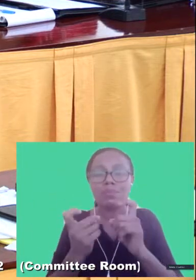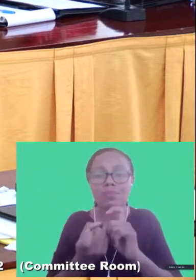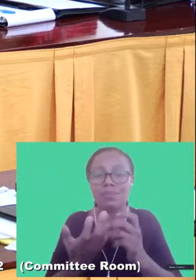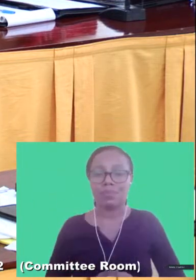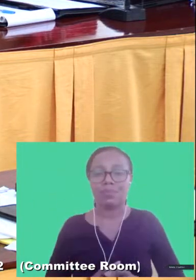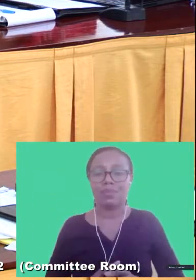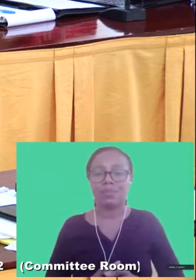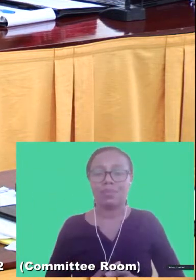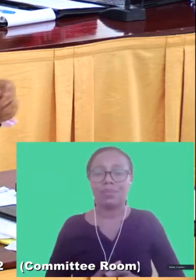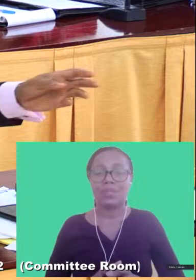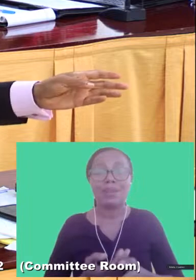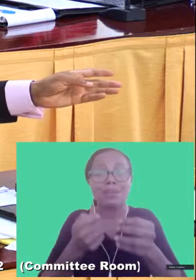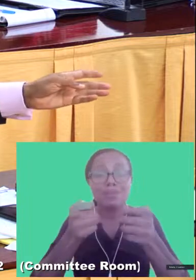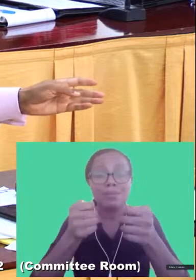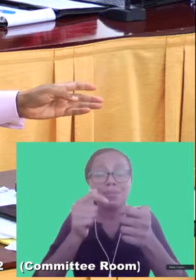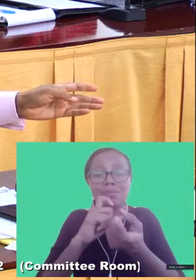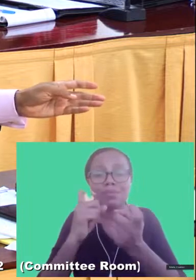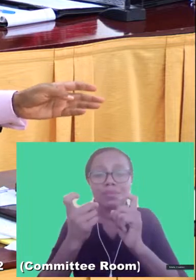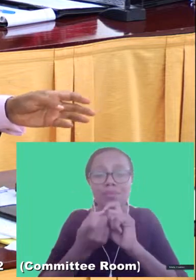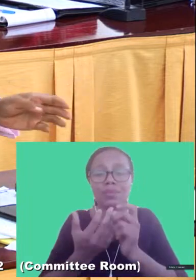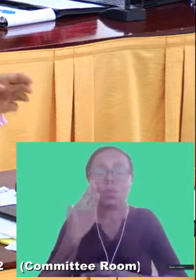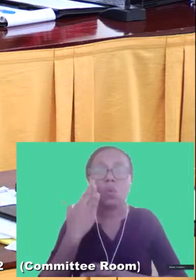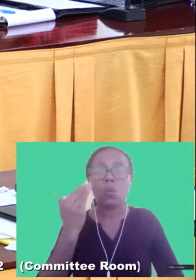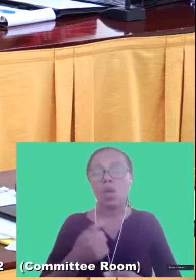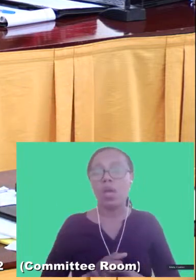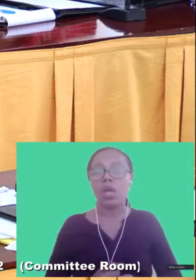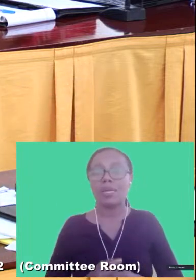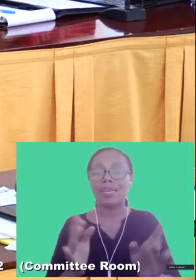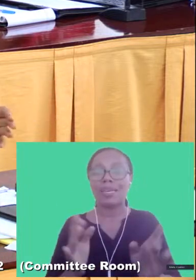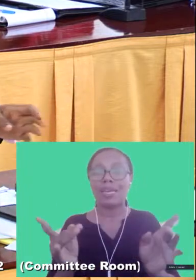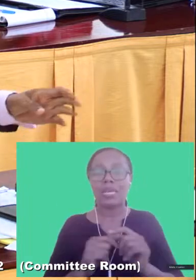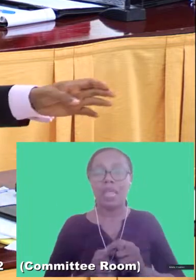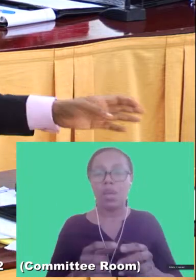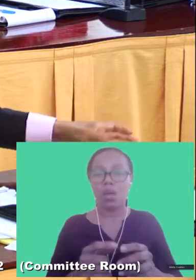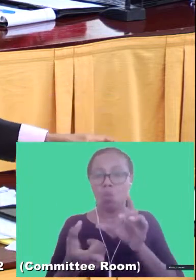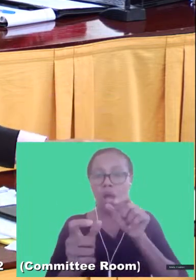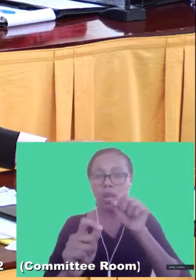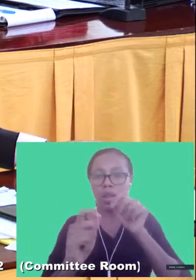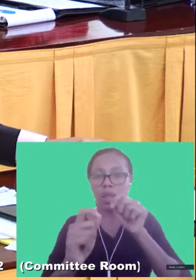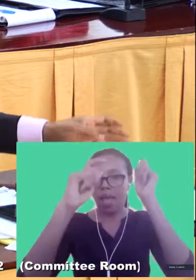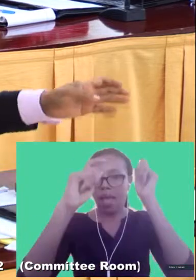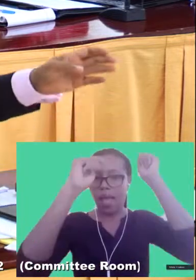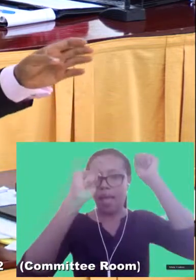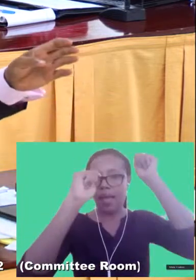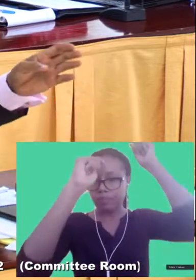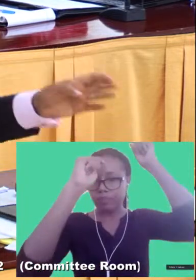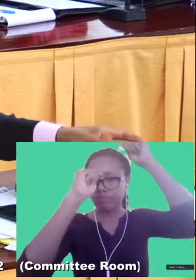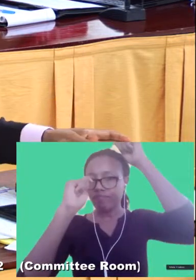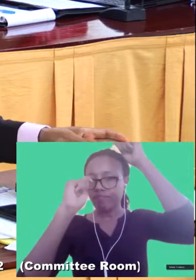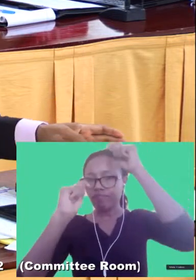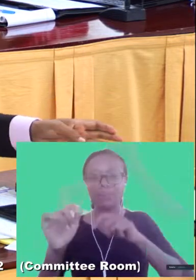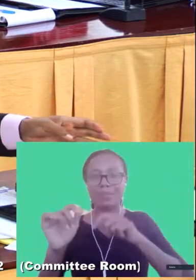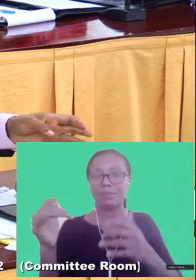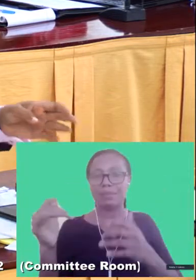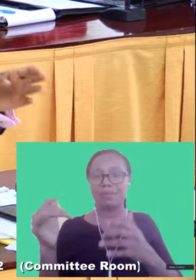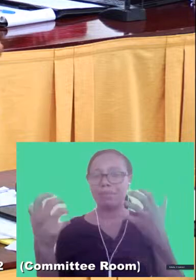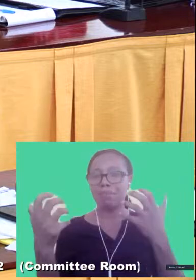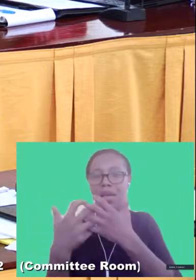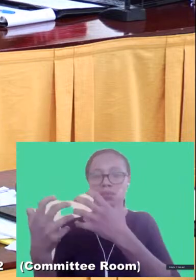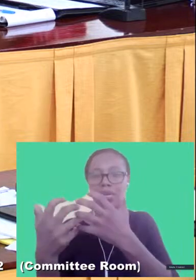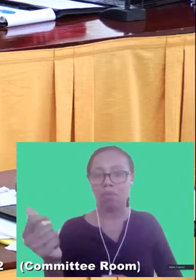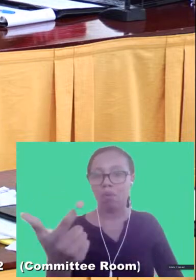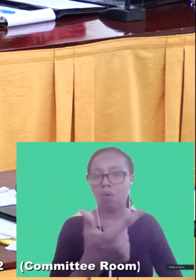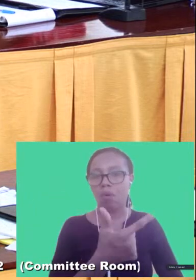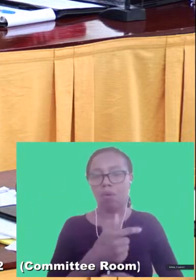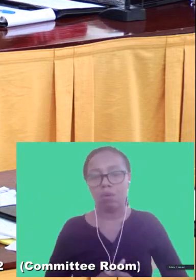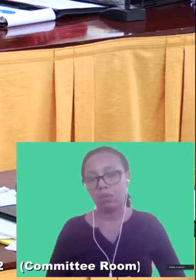same policy for micro business is the policy for small business, is the same policy for medium-sized business. That is nonsense, and that